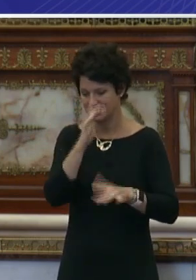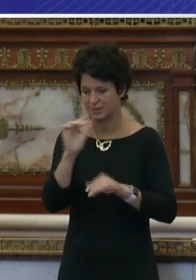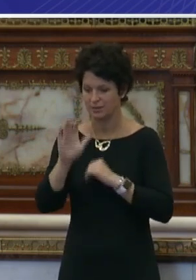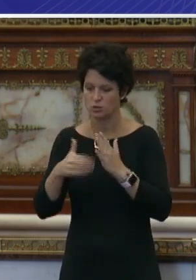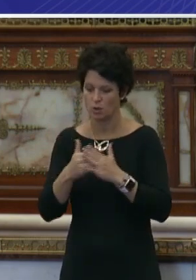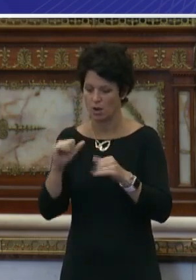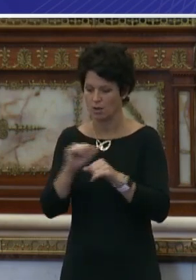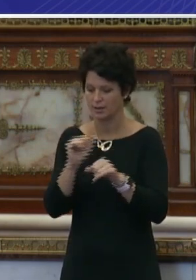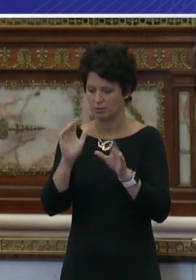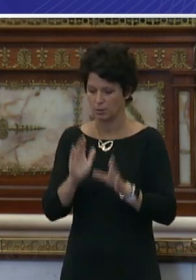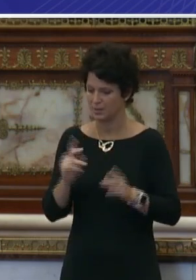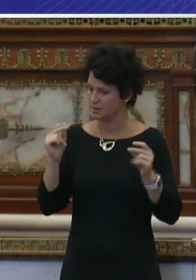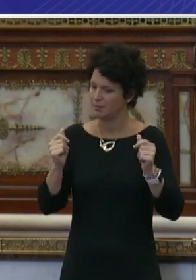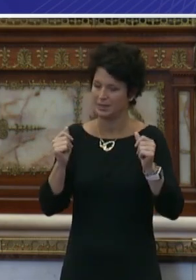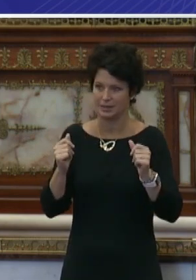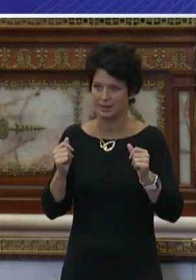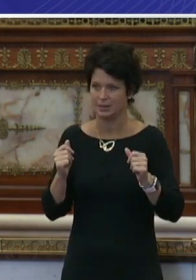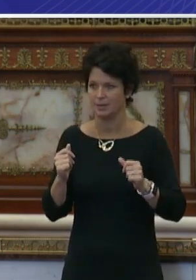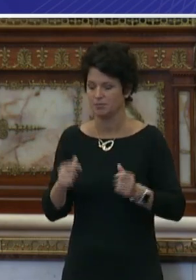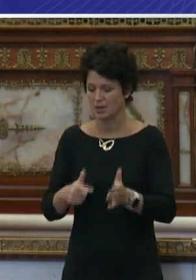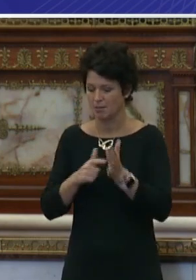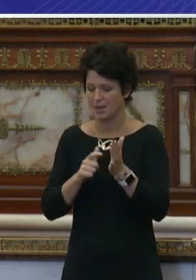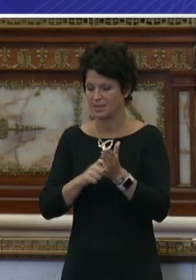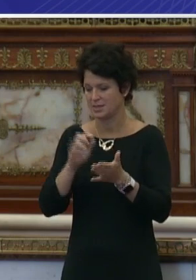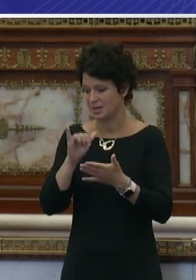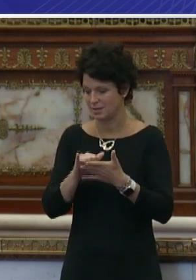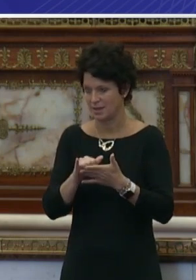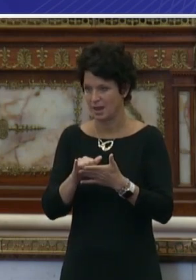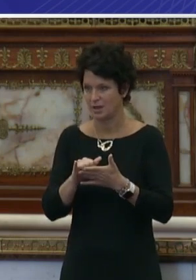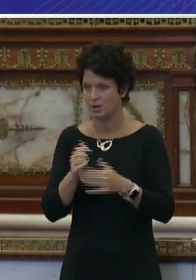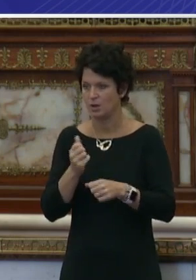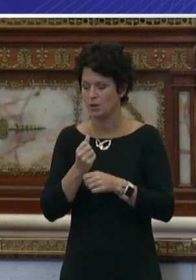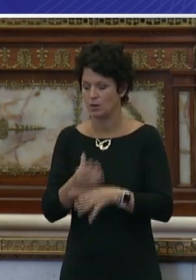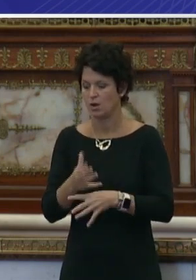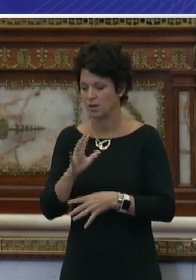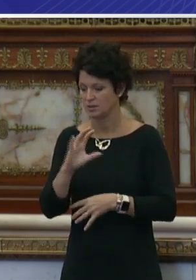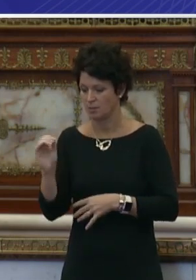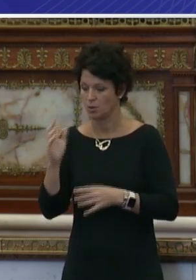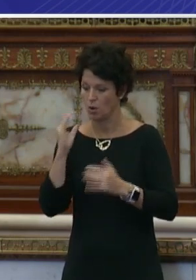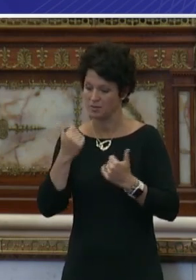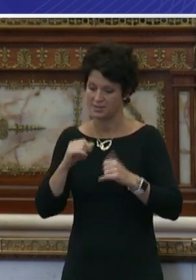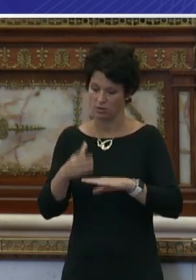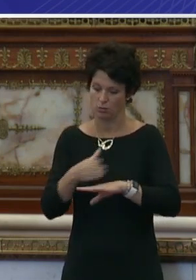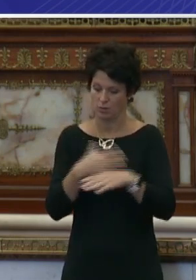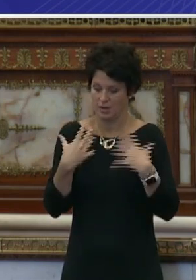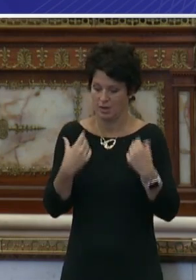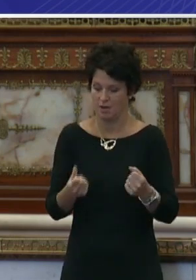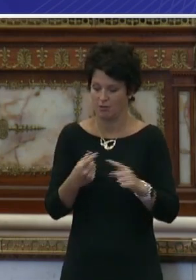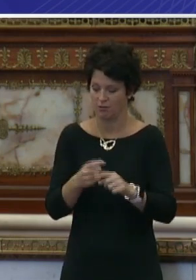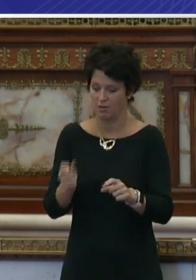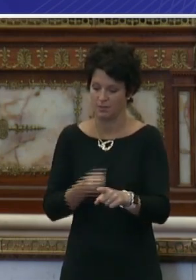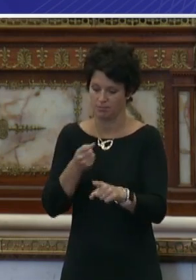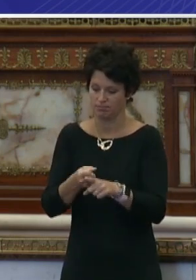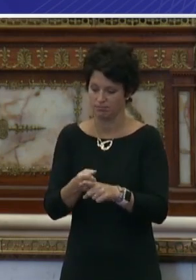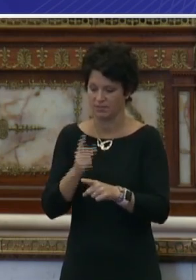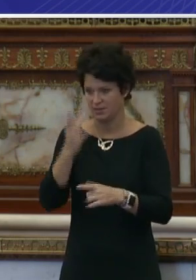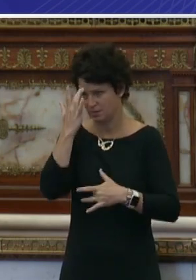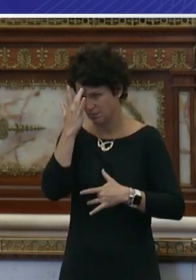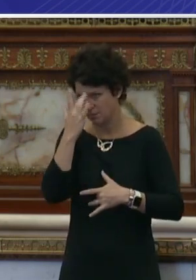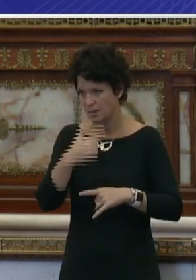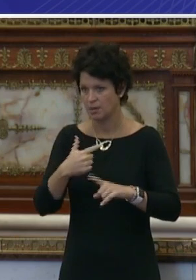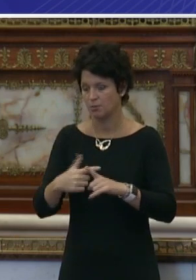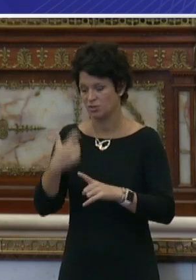of its employees immediately. Mandating such payments while local companies are still hoping to recover from the devastating effects of this pandemic, as